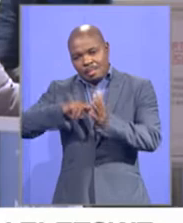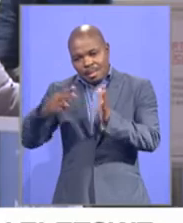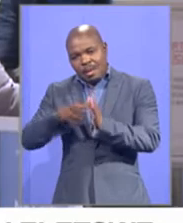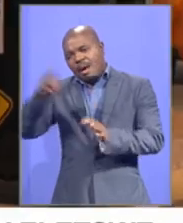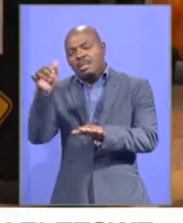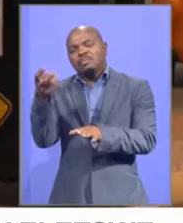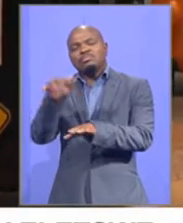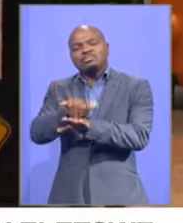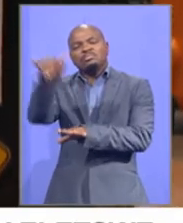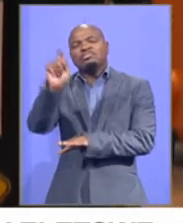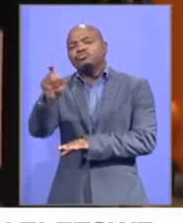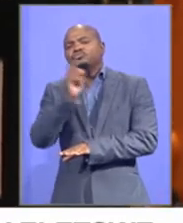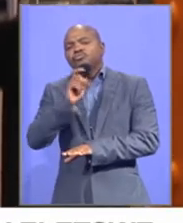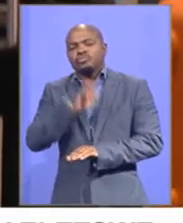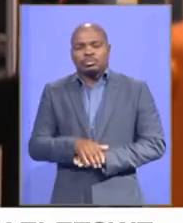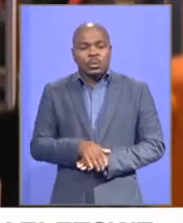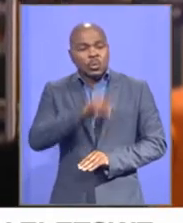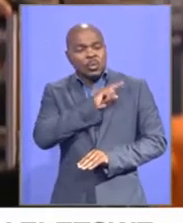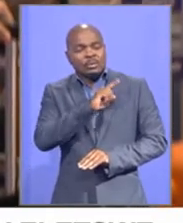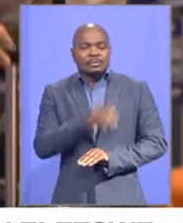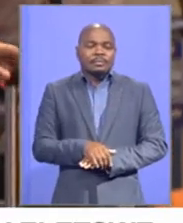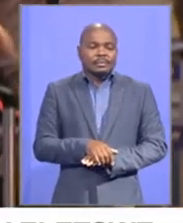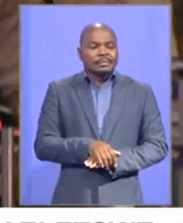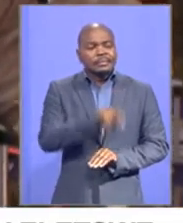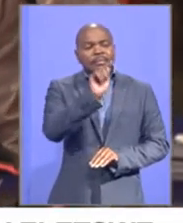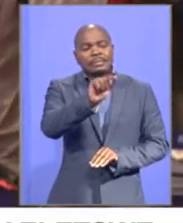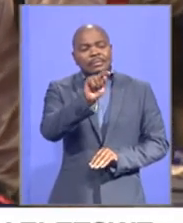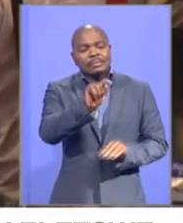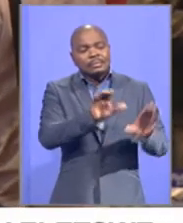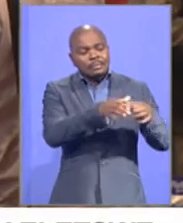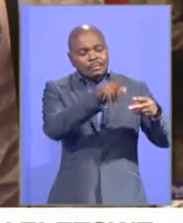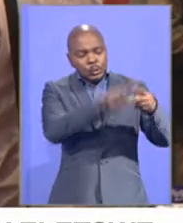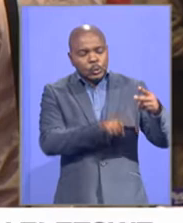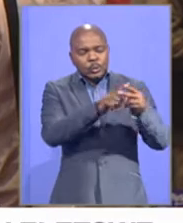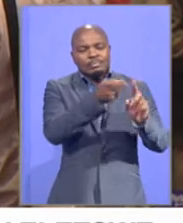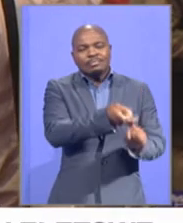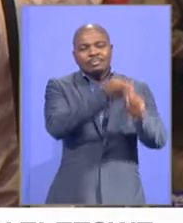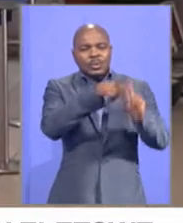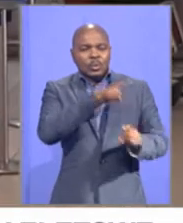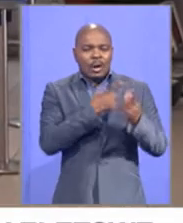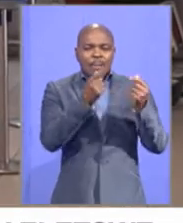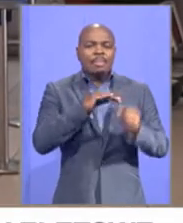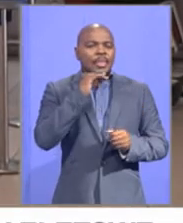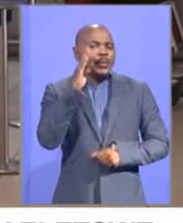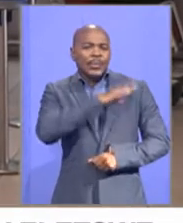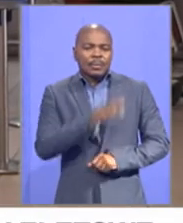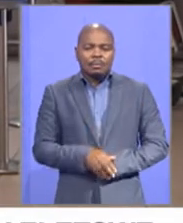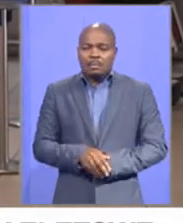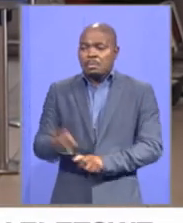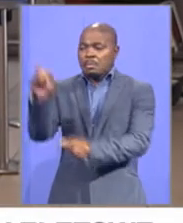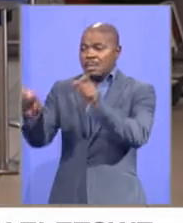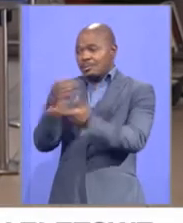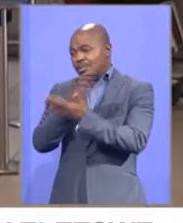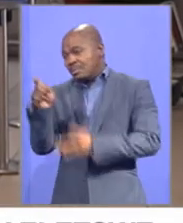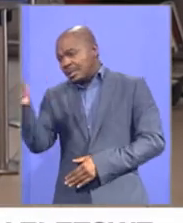tse dingwe tsa diphofo. Se ke morago ga go emisiwa nakwana ga ditlamo ka ntlha ya dikgwetlho tsa go bo di sena matlole. Bapalami bangwe ba ne